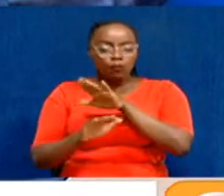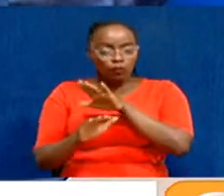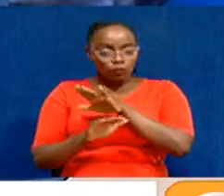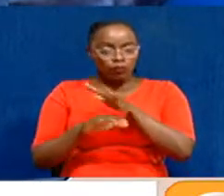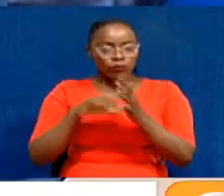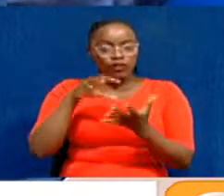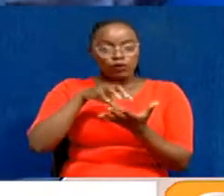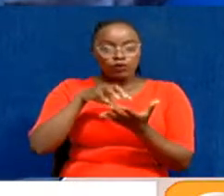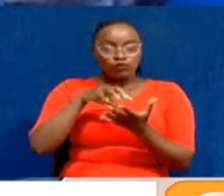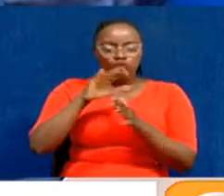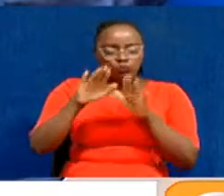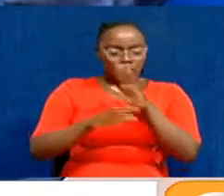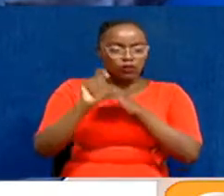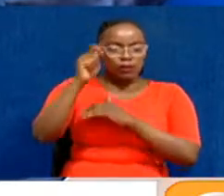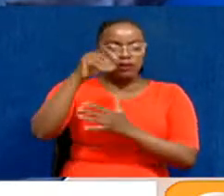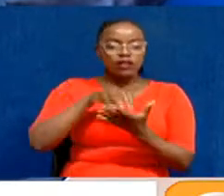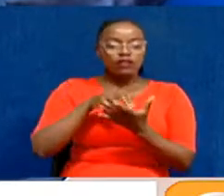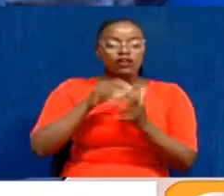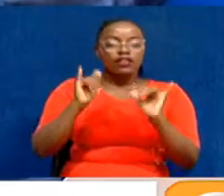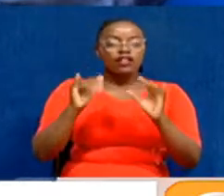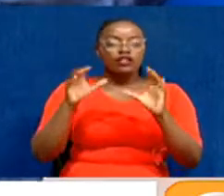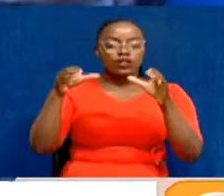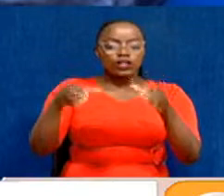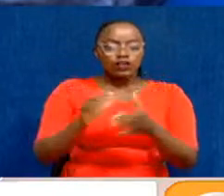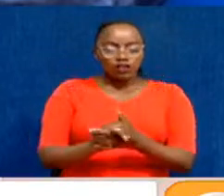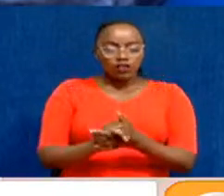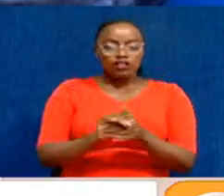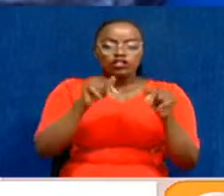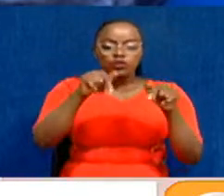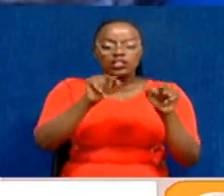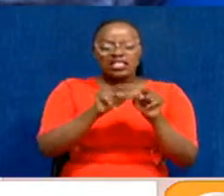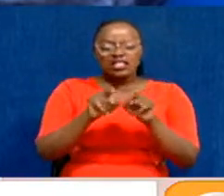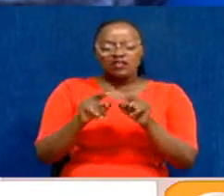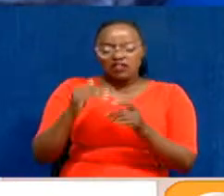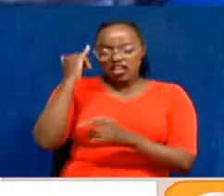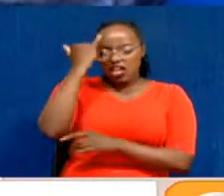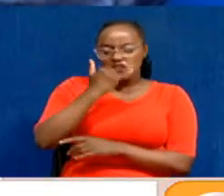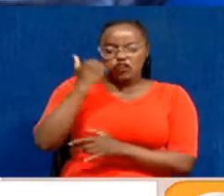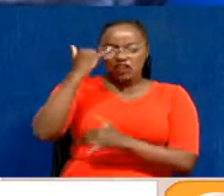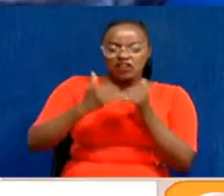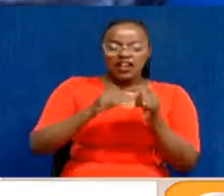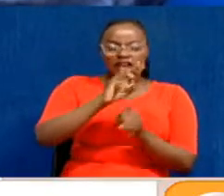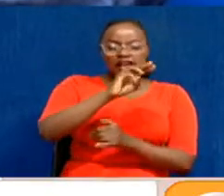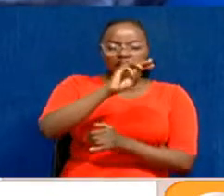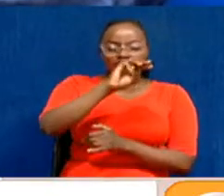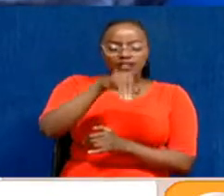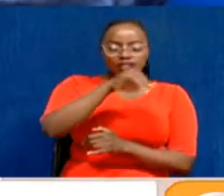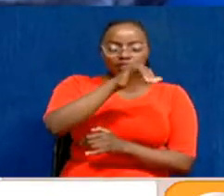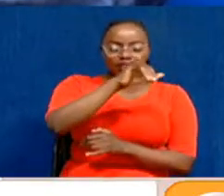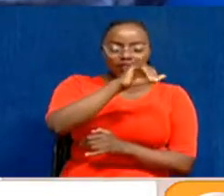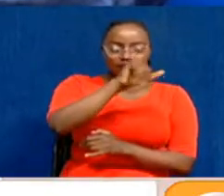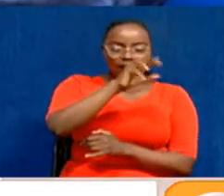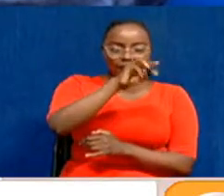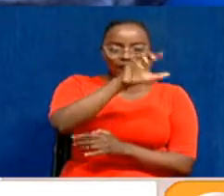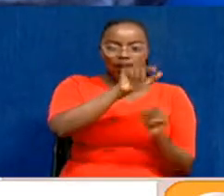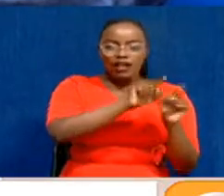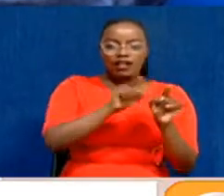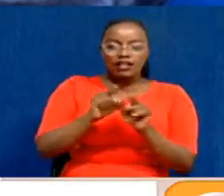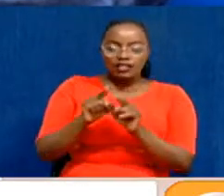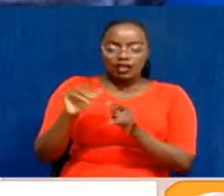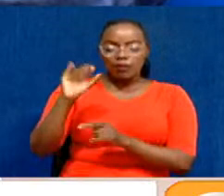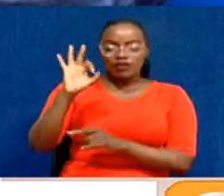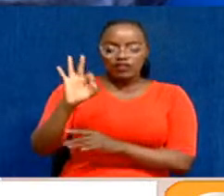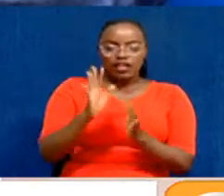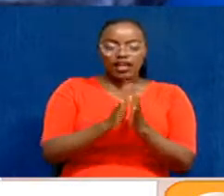bunker. This is News Gang. My take, like Jamila's memo, Gashuri's punchline, and